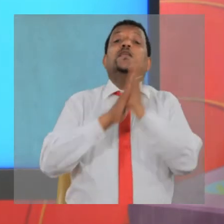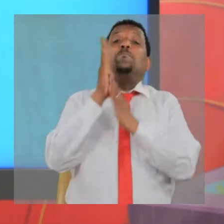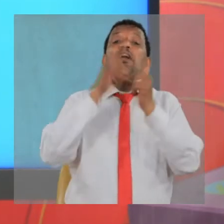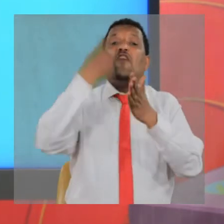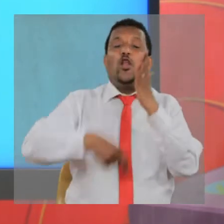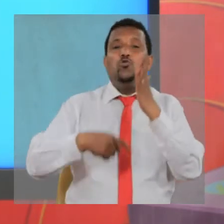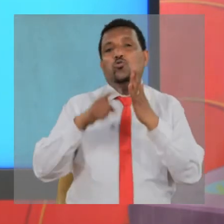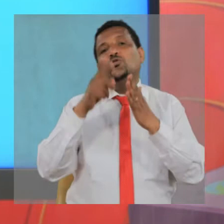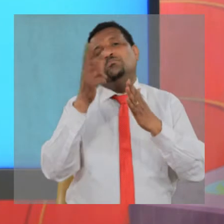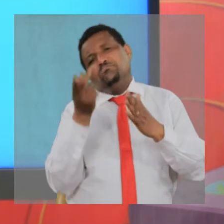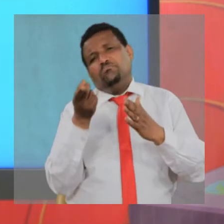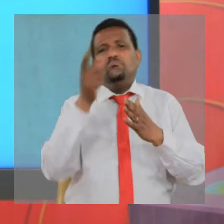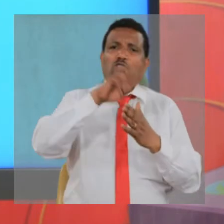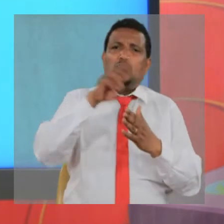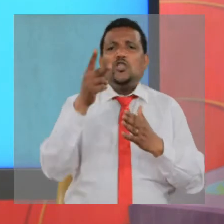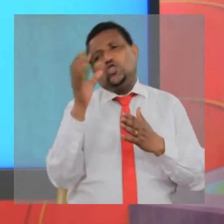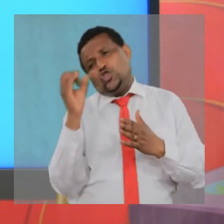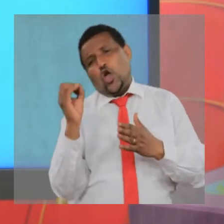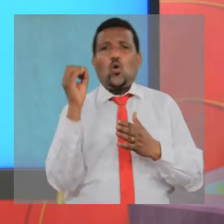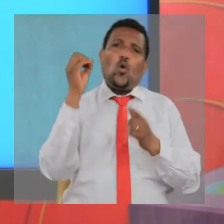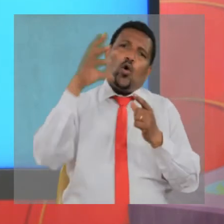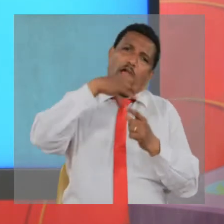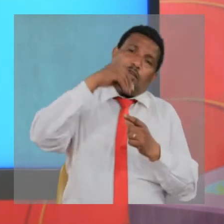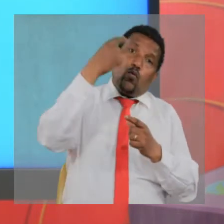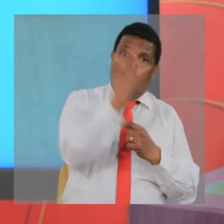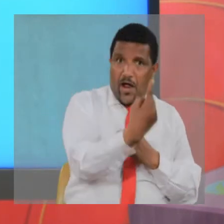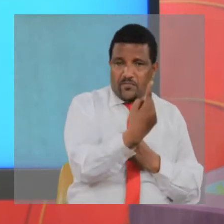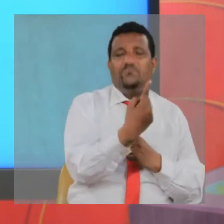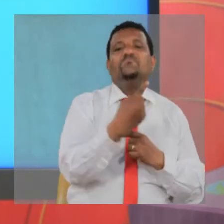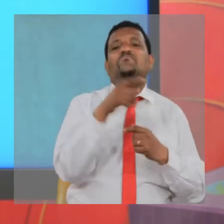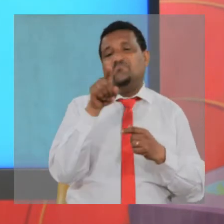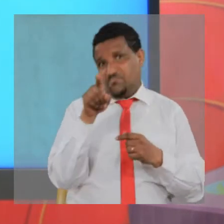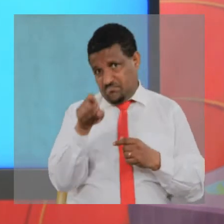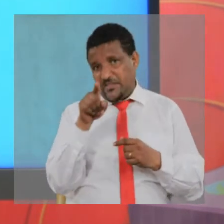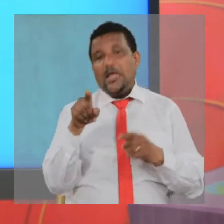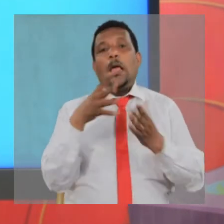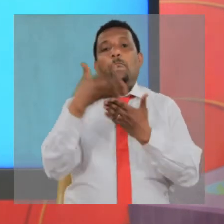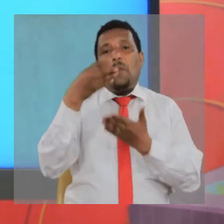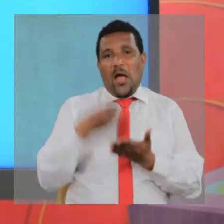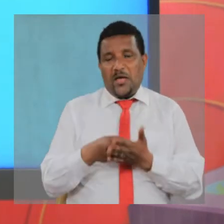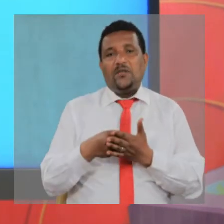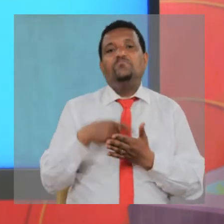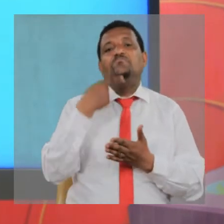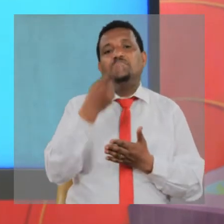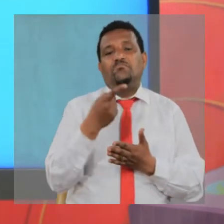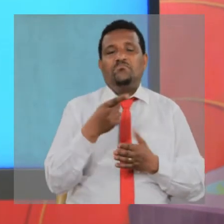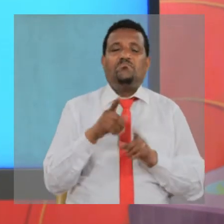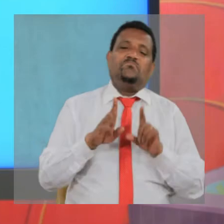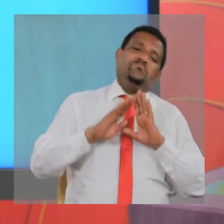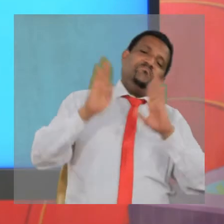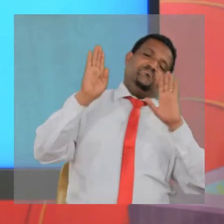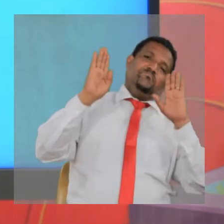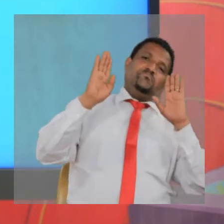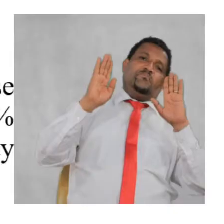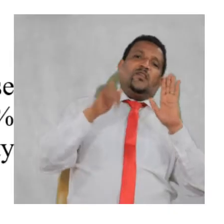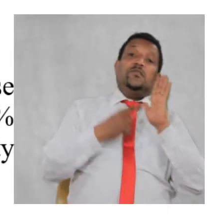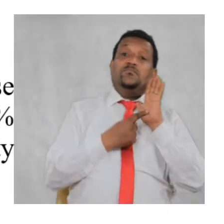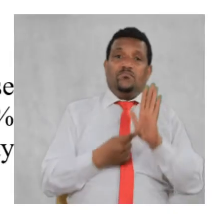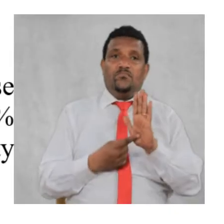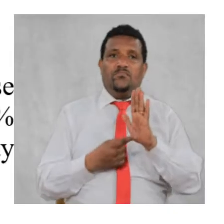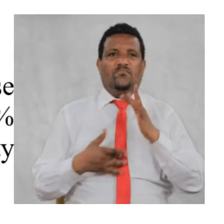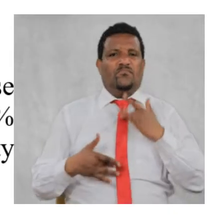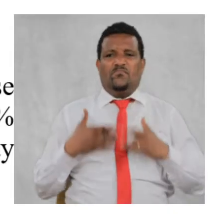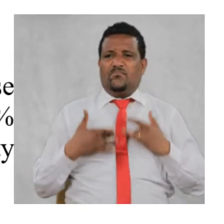relies between 0 and 1, then the buyer is said to be inelastic, indicating that he is